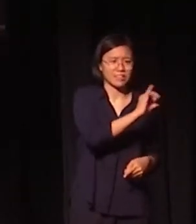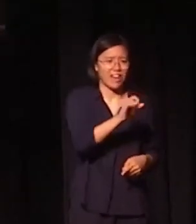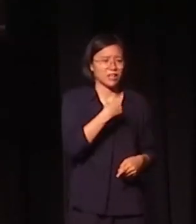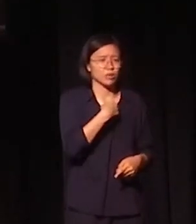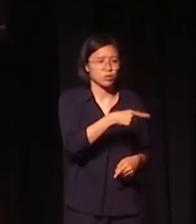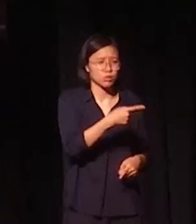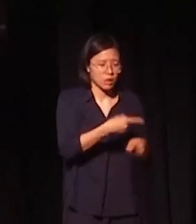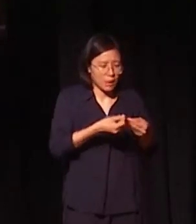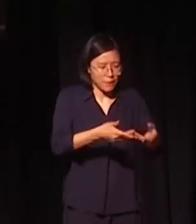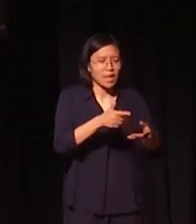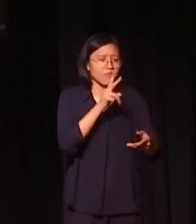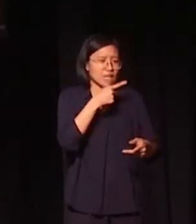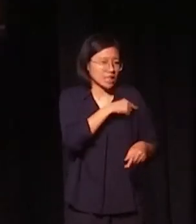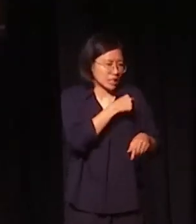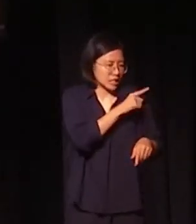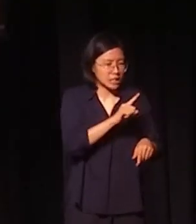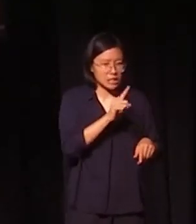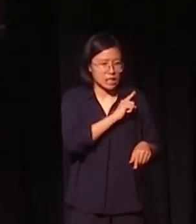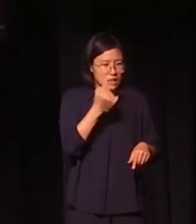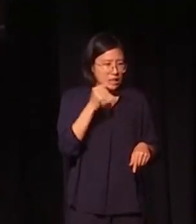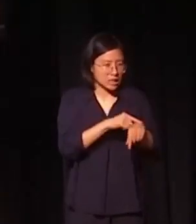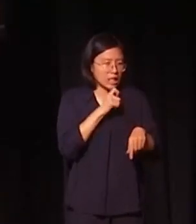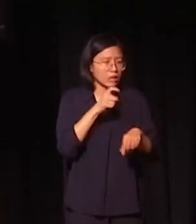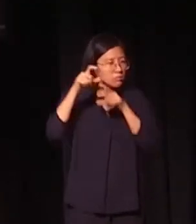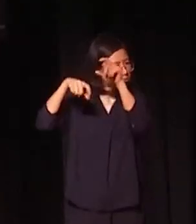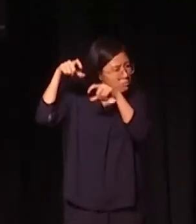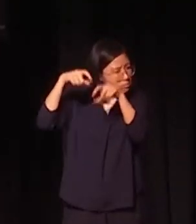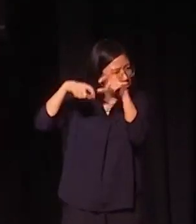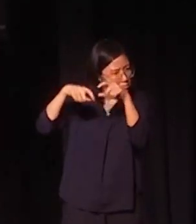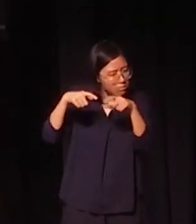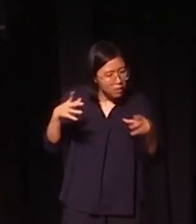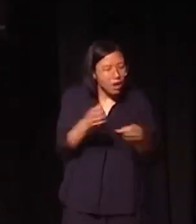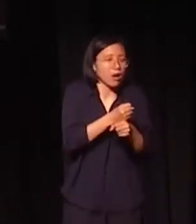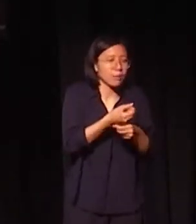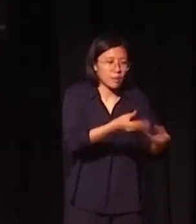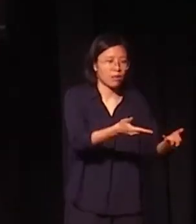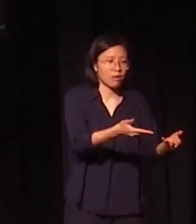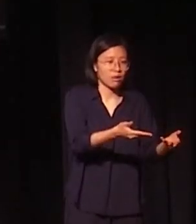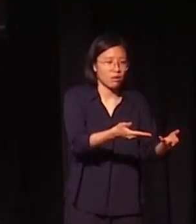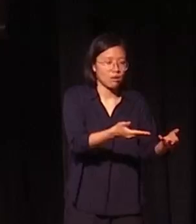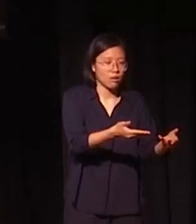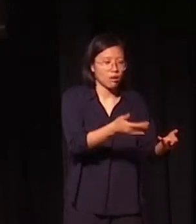the information and sort of chunk the information, if you like, in manageable